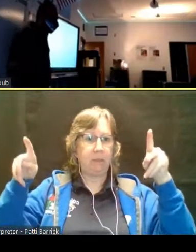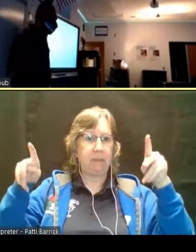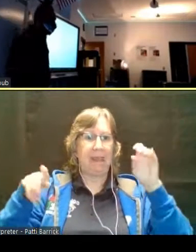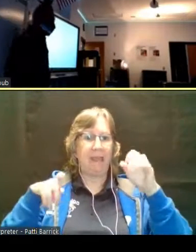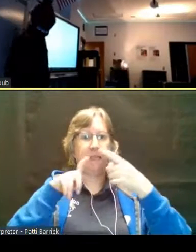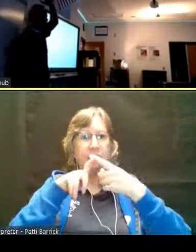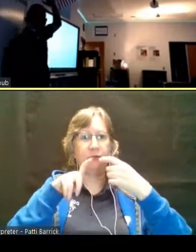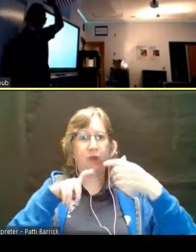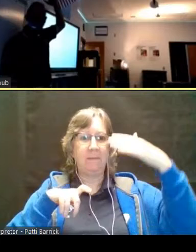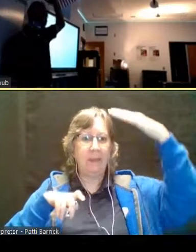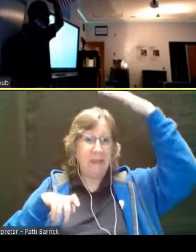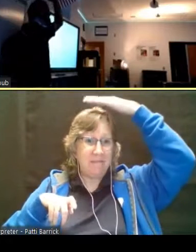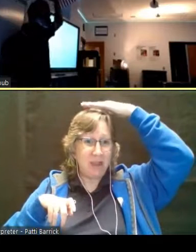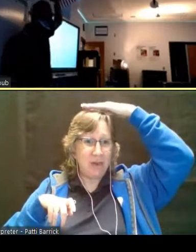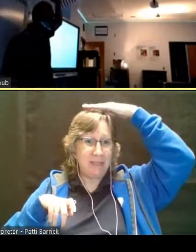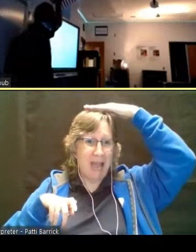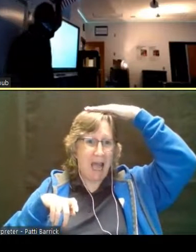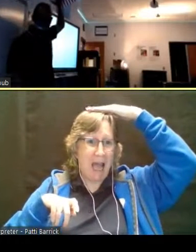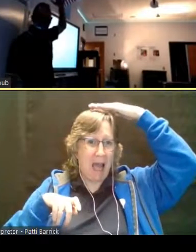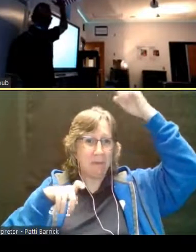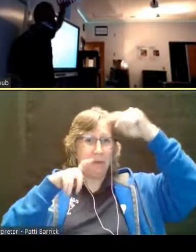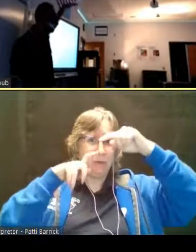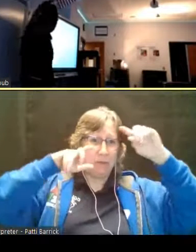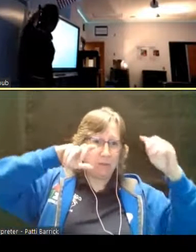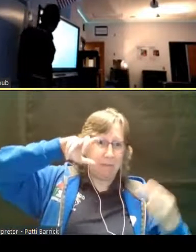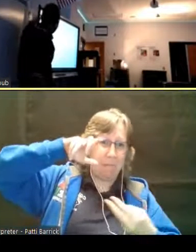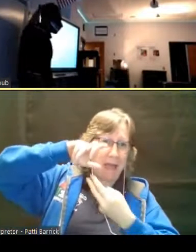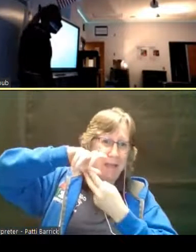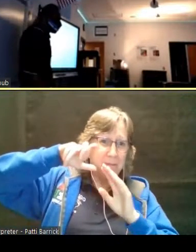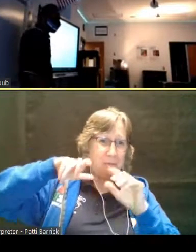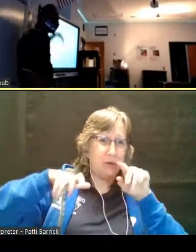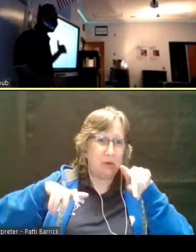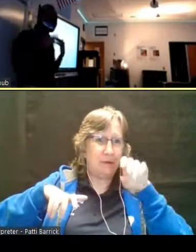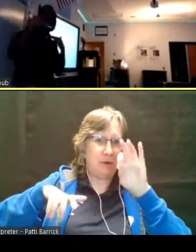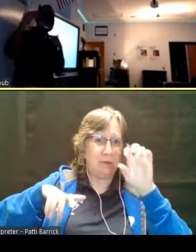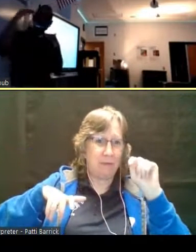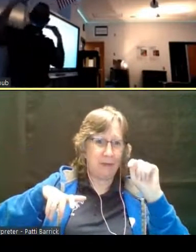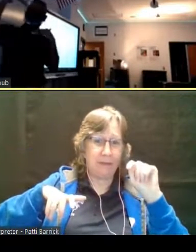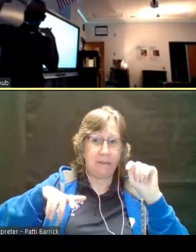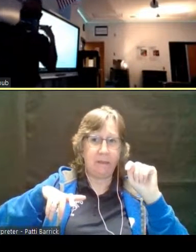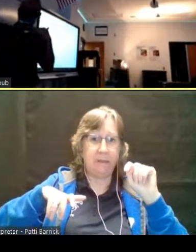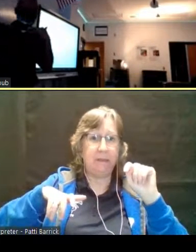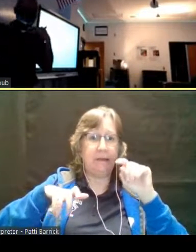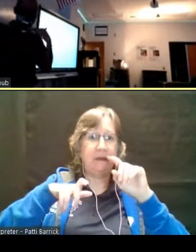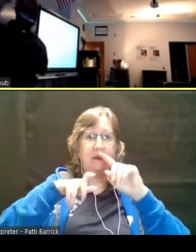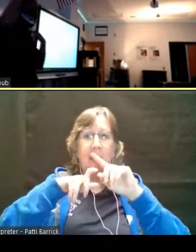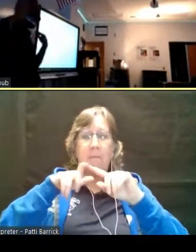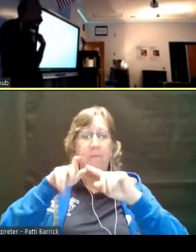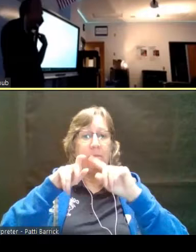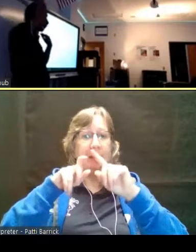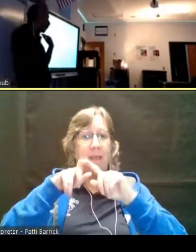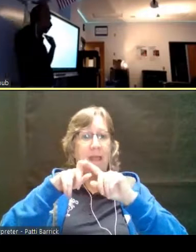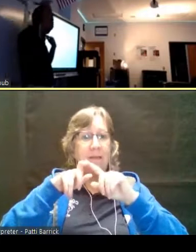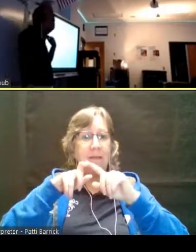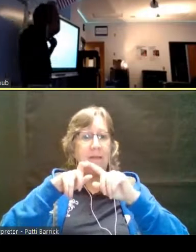here to the bottom of your, underneath your foot. That's your HTML. And then in the upper part of your body, you have your